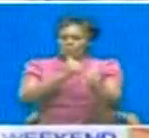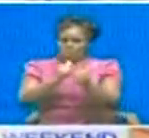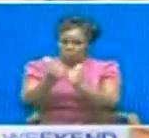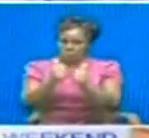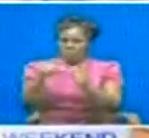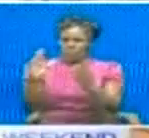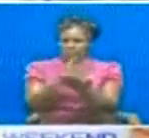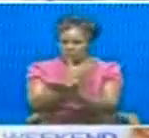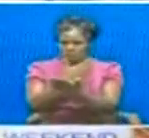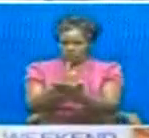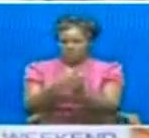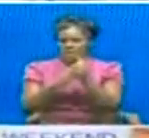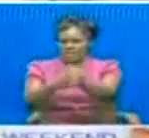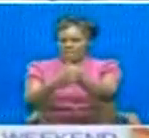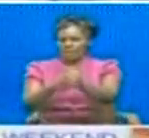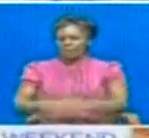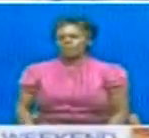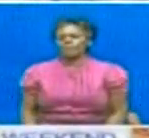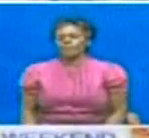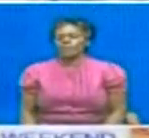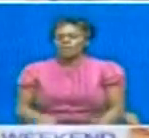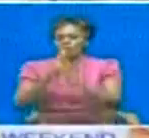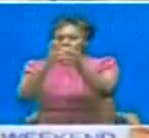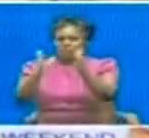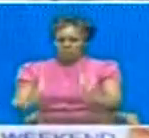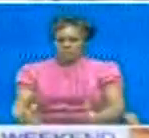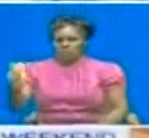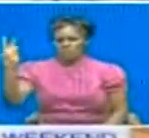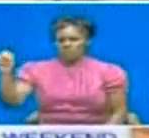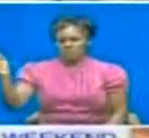especially for the leading pack. Moses Wakisi, KTN Sports.